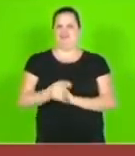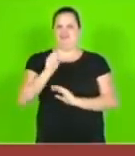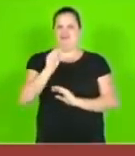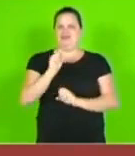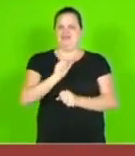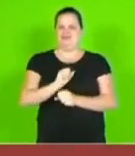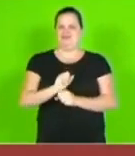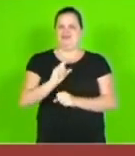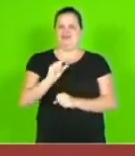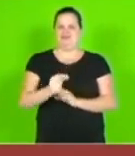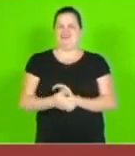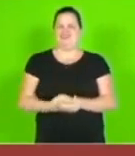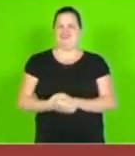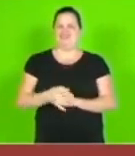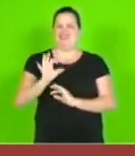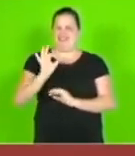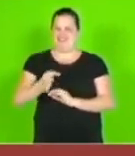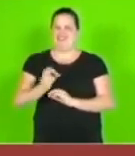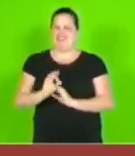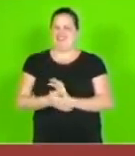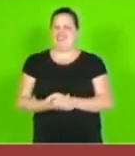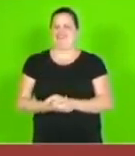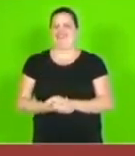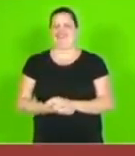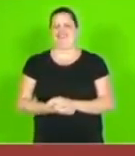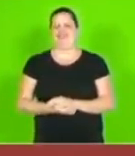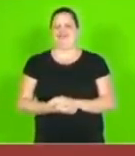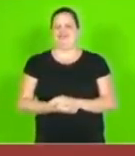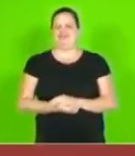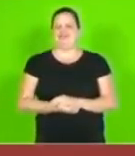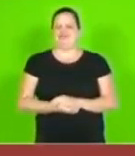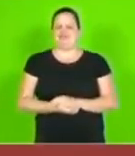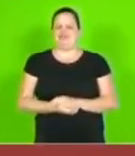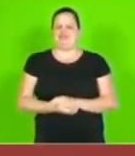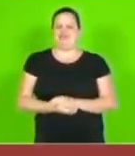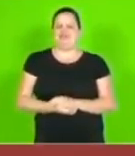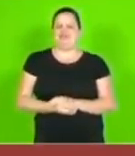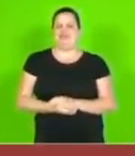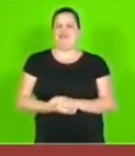to leave. That's right.